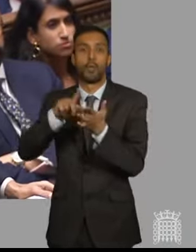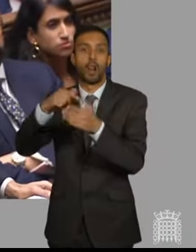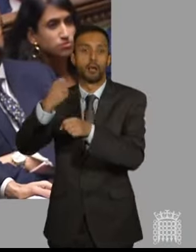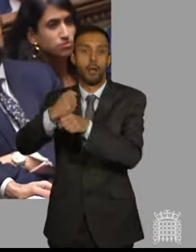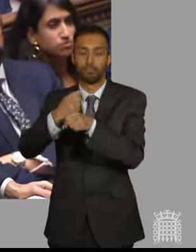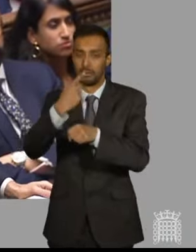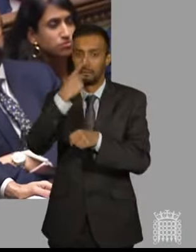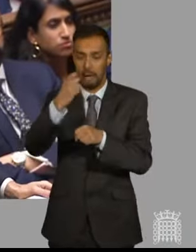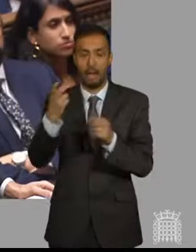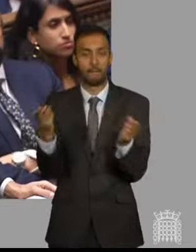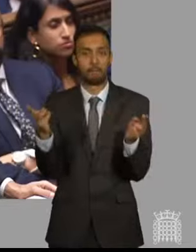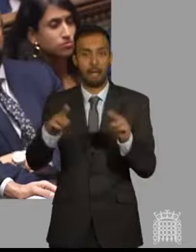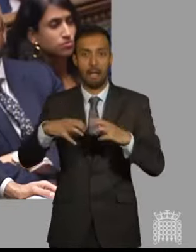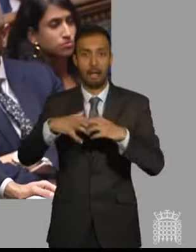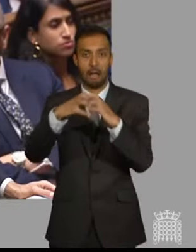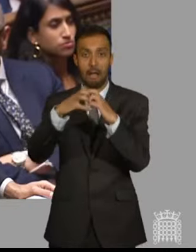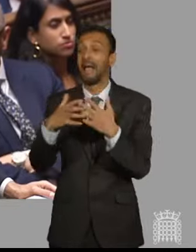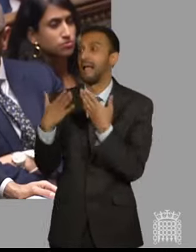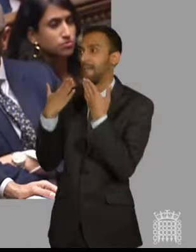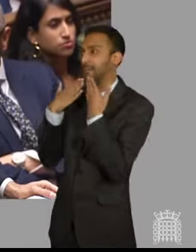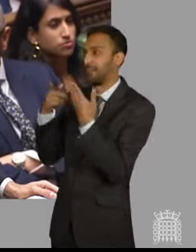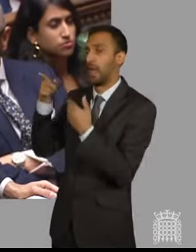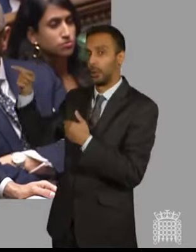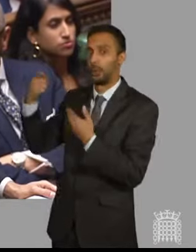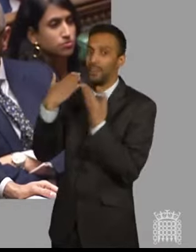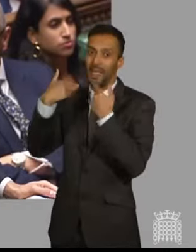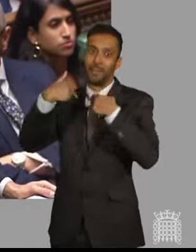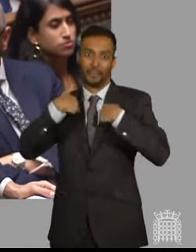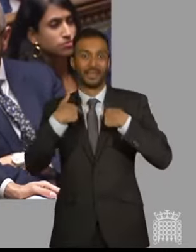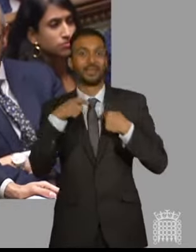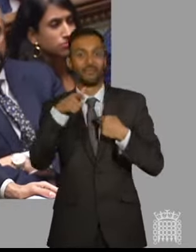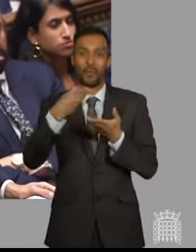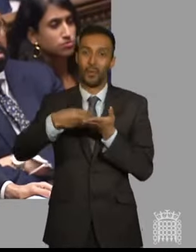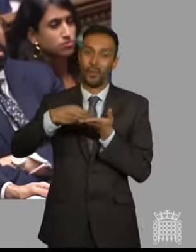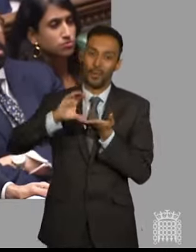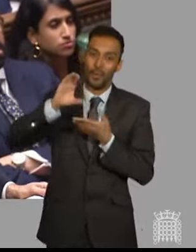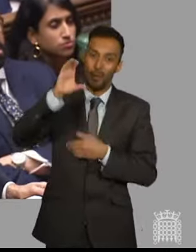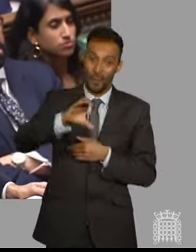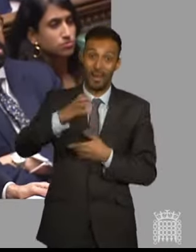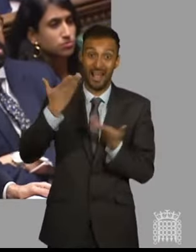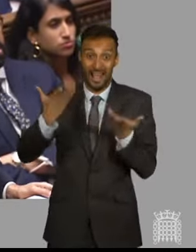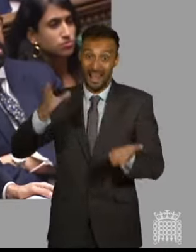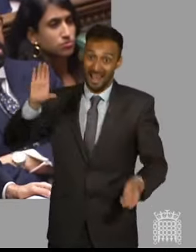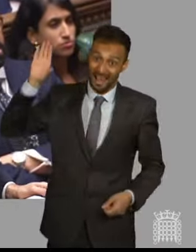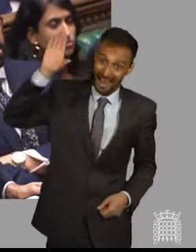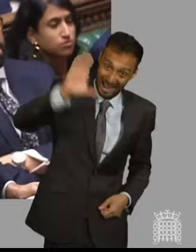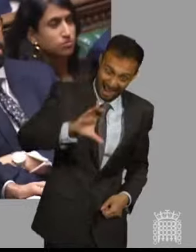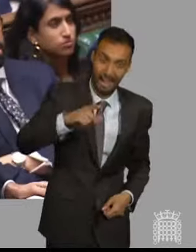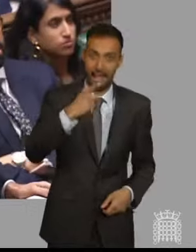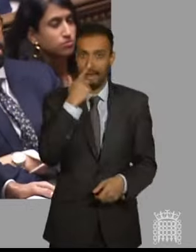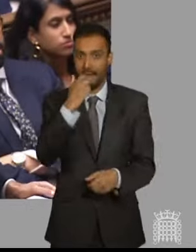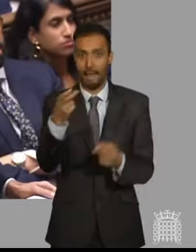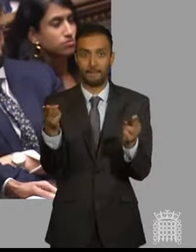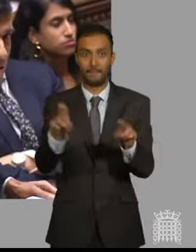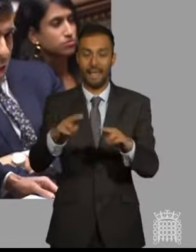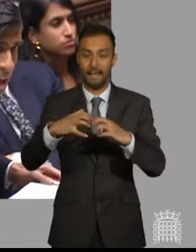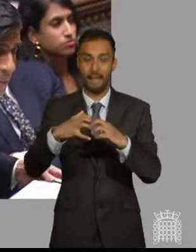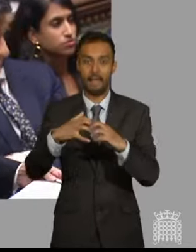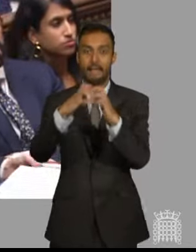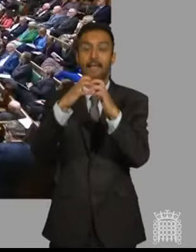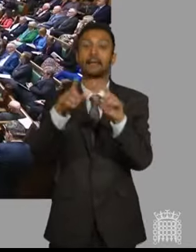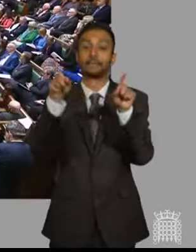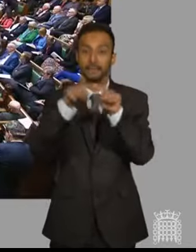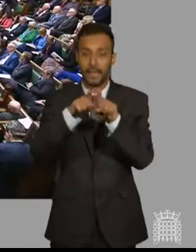real chance to restore the executive, resolve pay for public sector workers rapidly, and get Northern Ireland and its public services moving